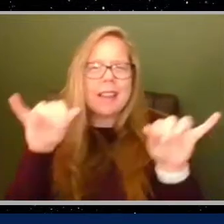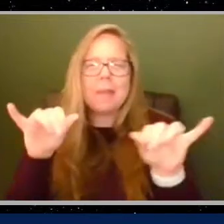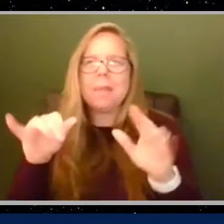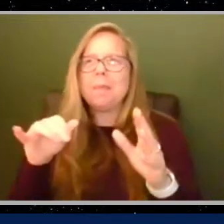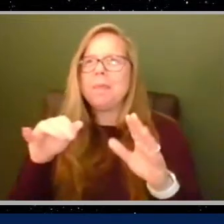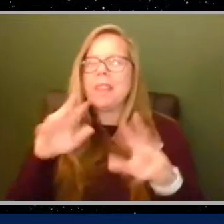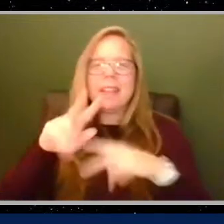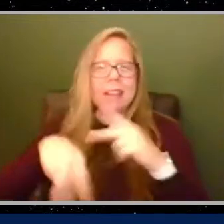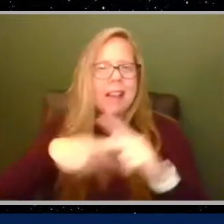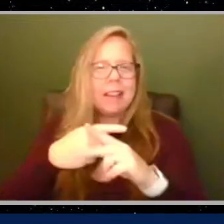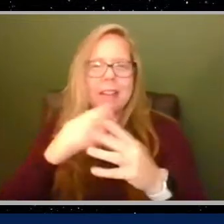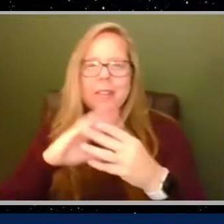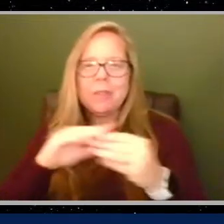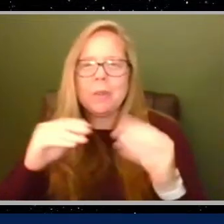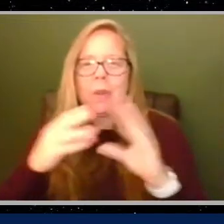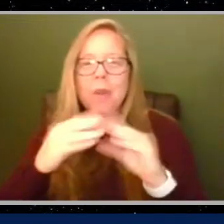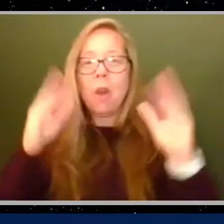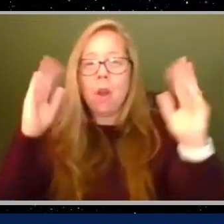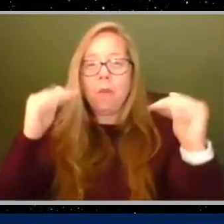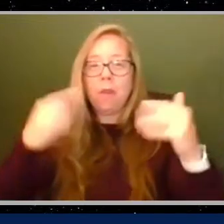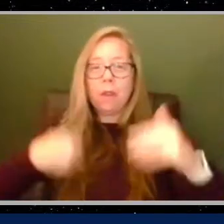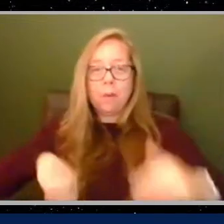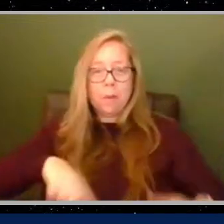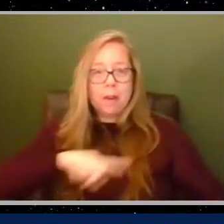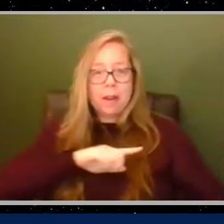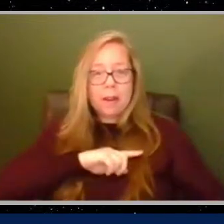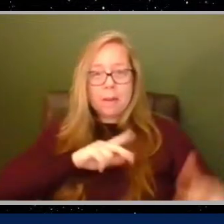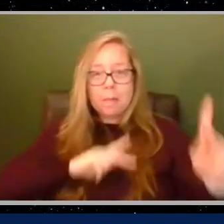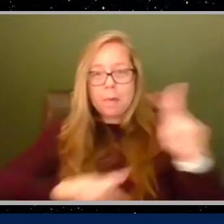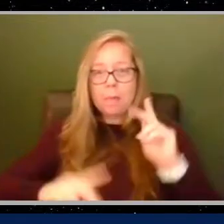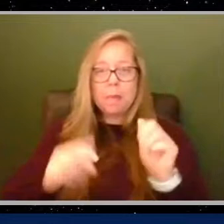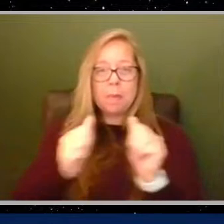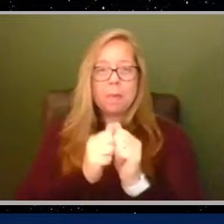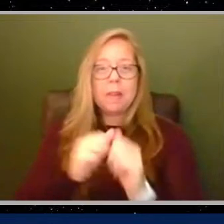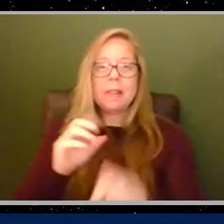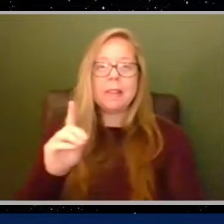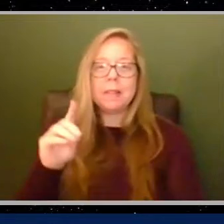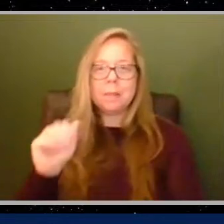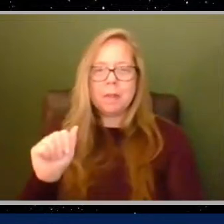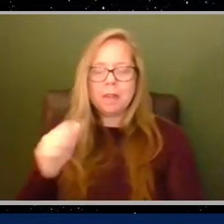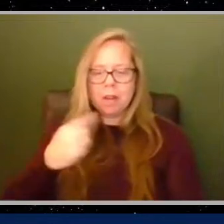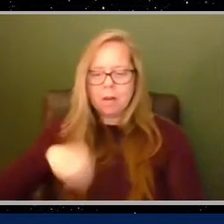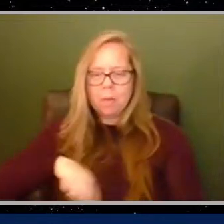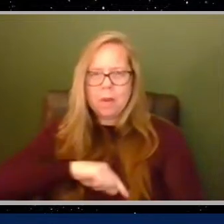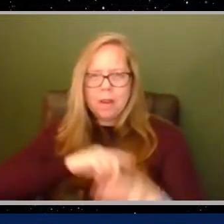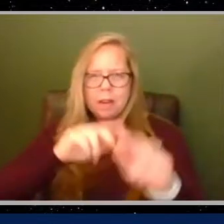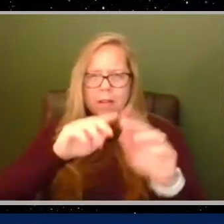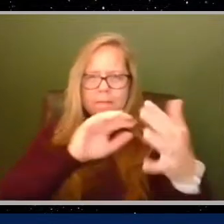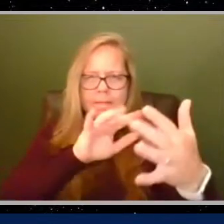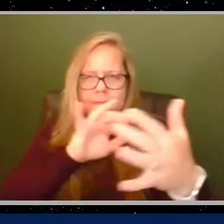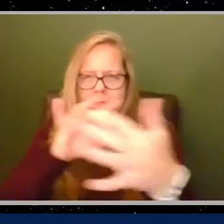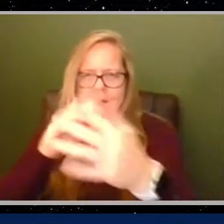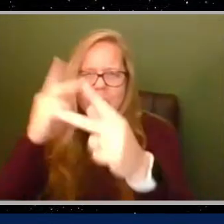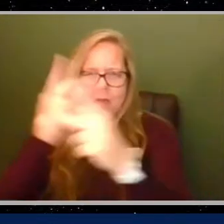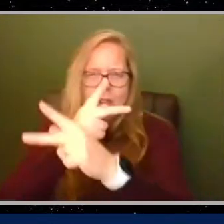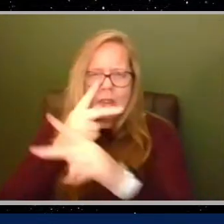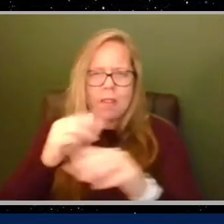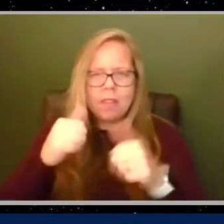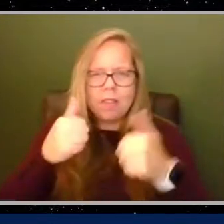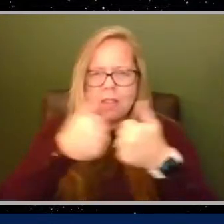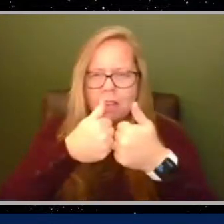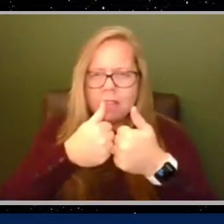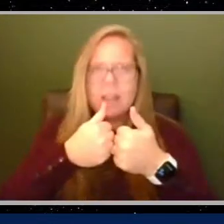that we as people with disabilities are coming up with our own solutions, identifying the challenges,